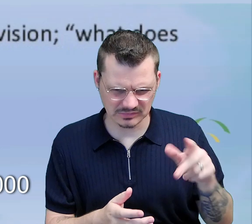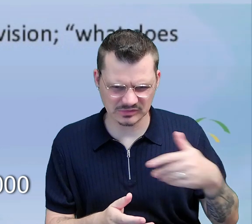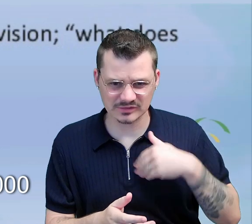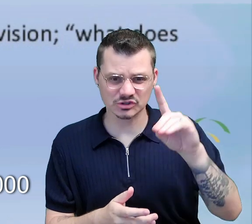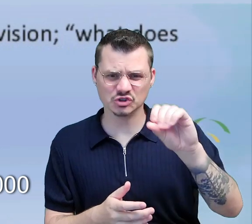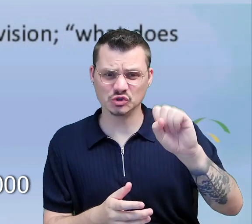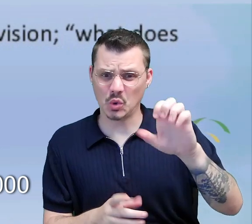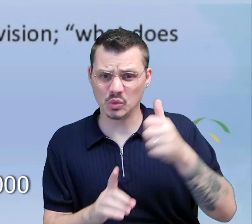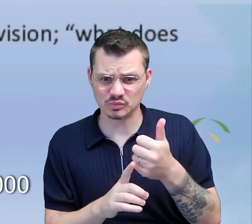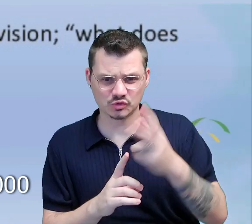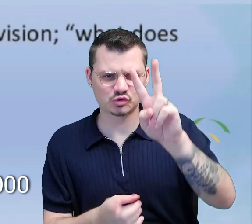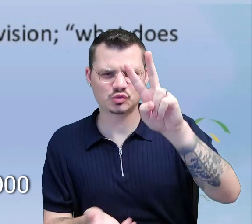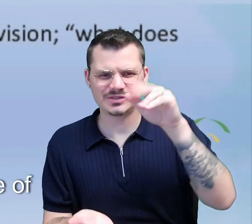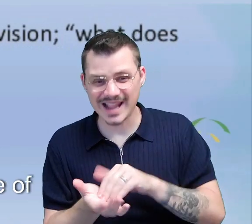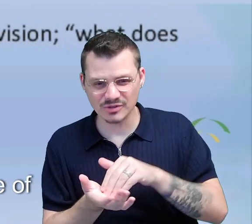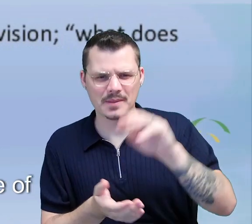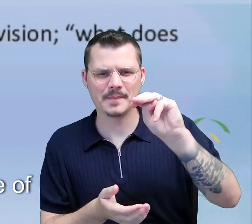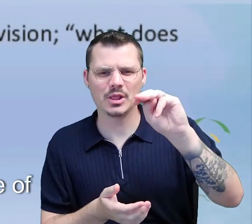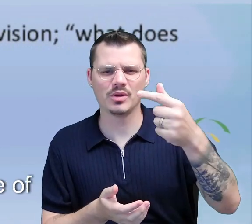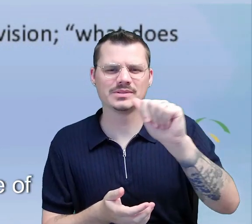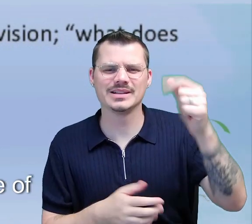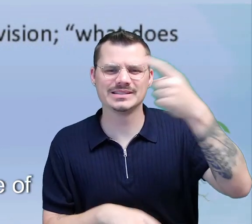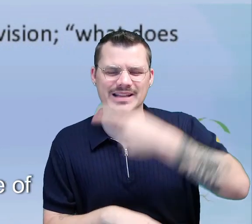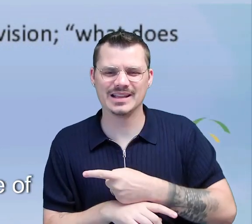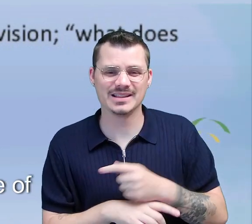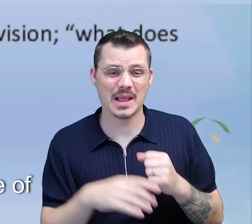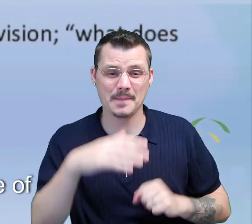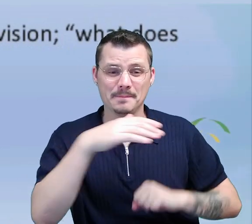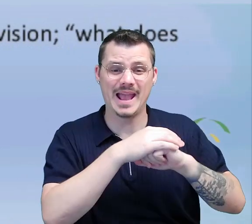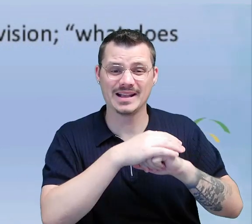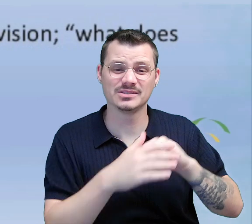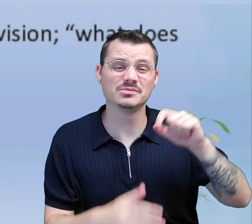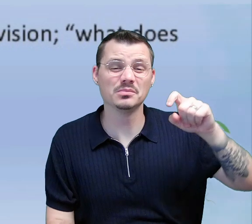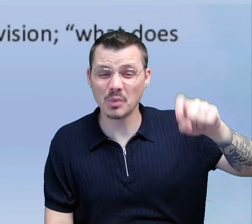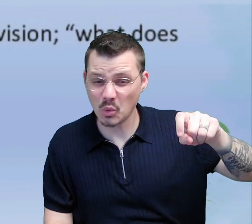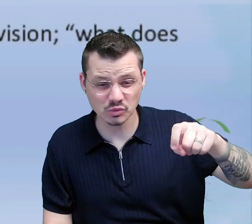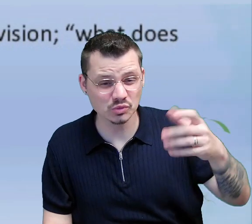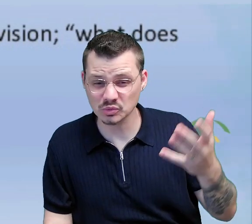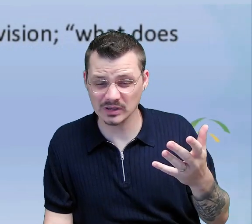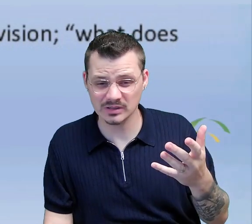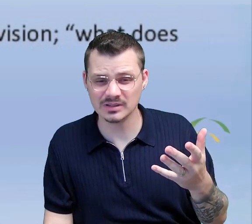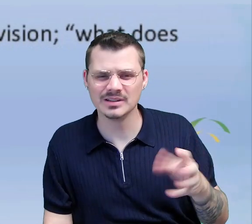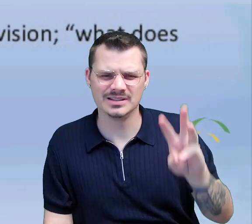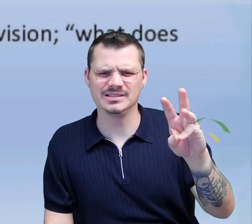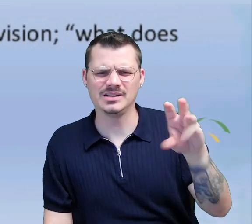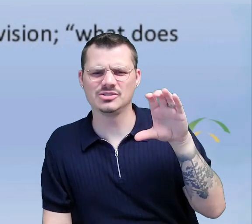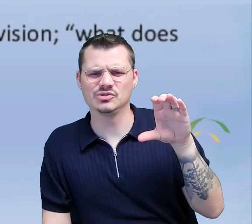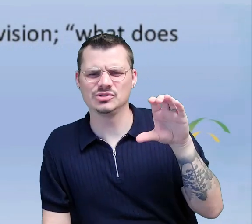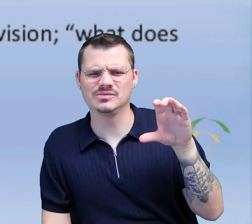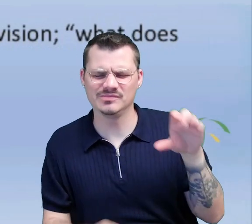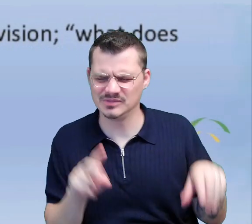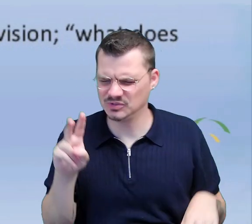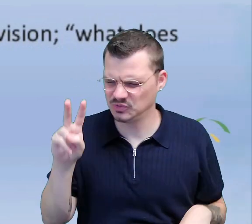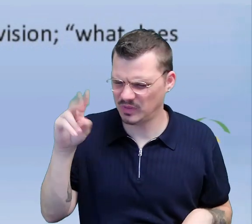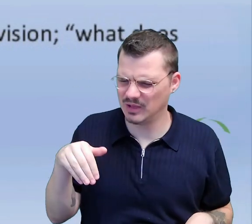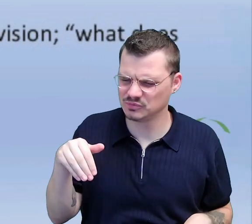on a dose of 2,000 milligrams a day when the max dose of Thorazine was supposed to be 600 at